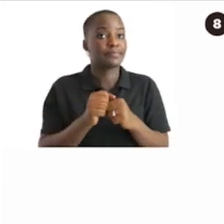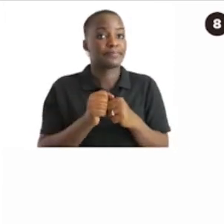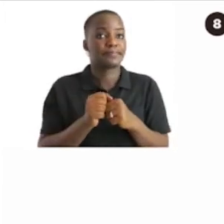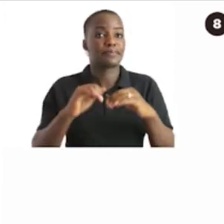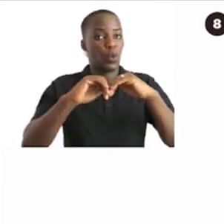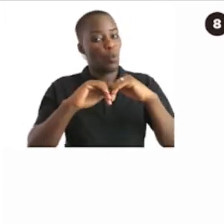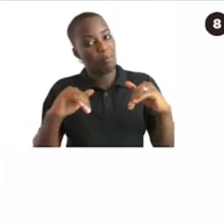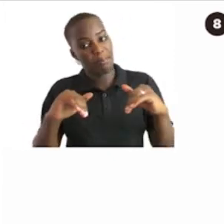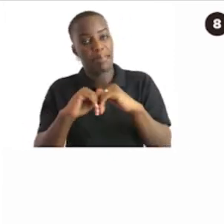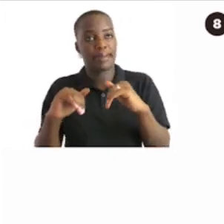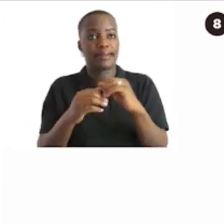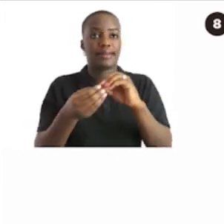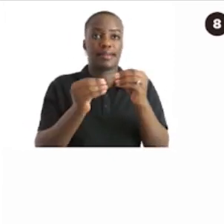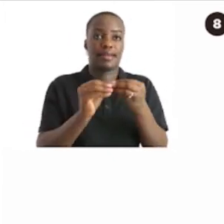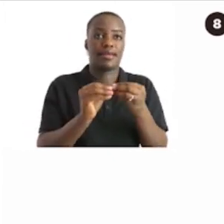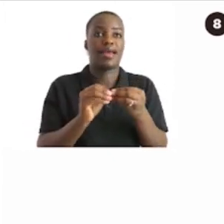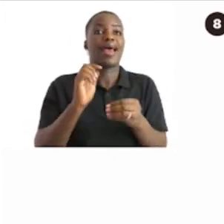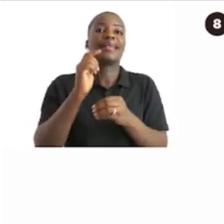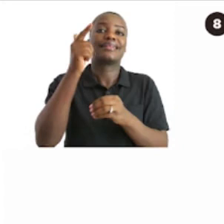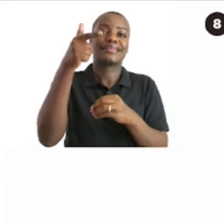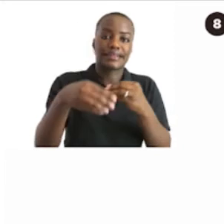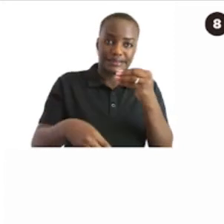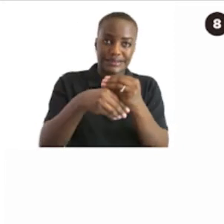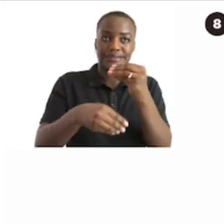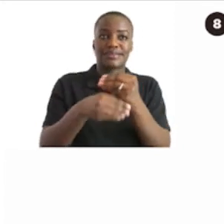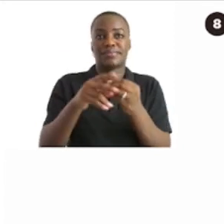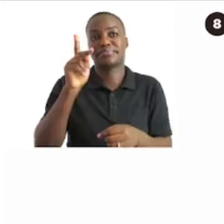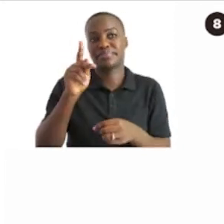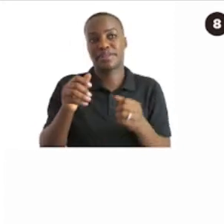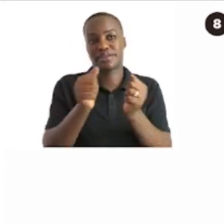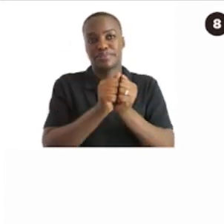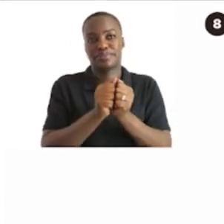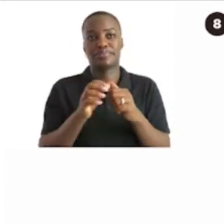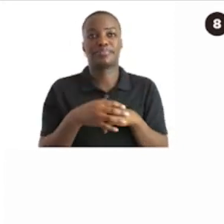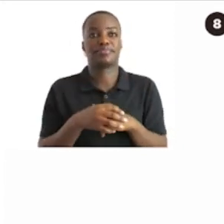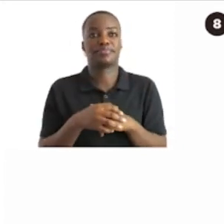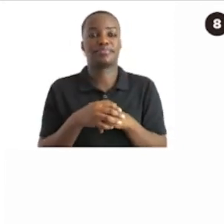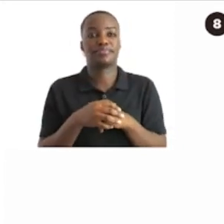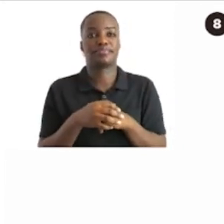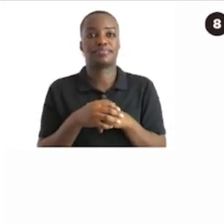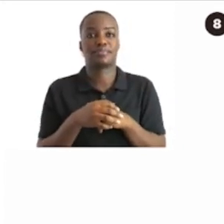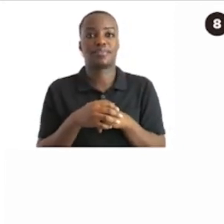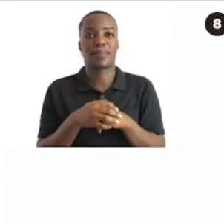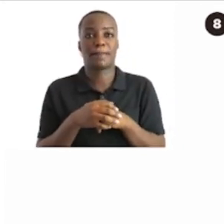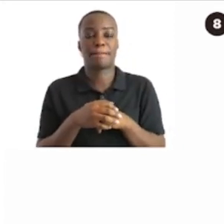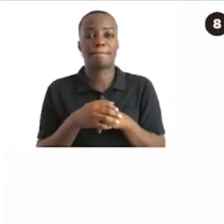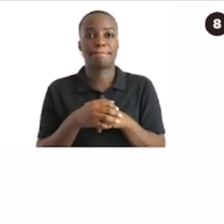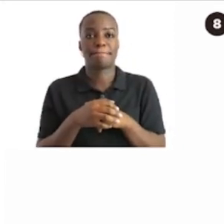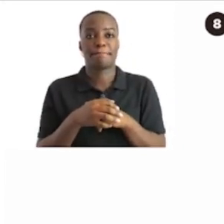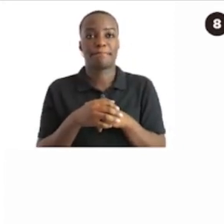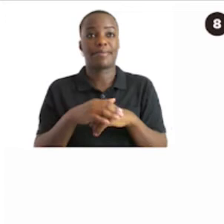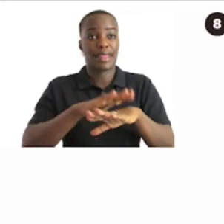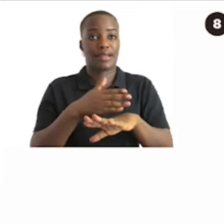we separate the number and then we add for this one. Let's take a look at our example. We